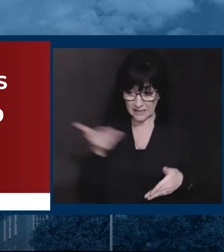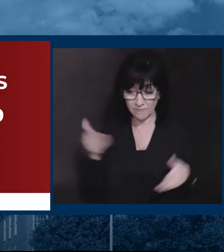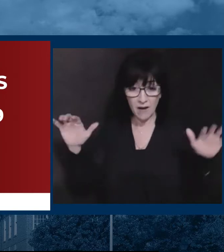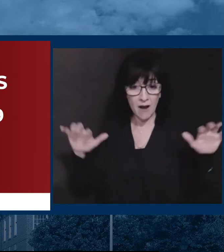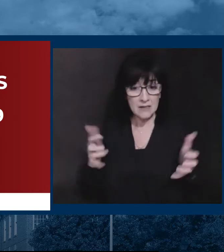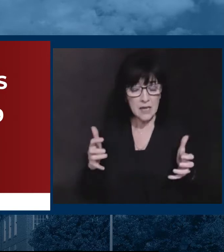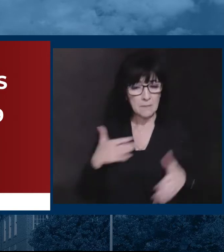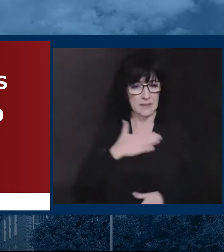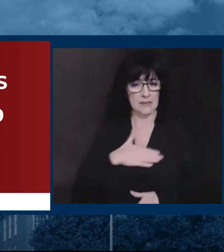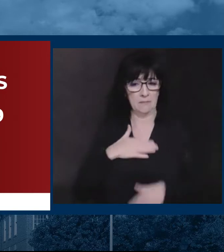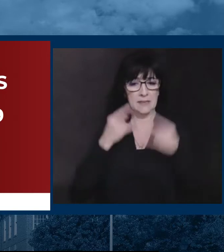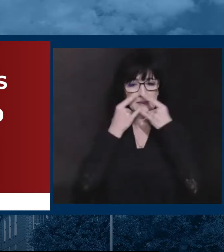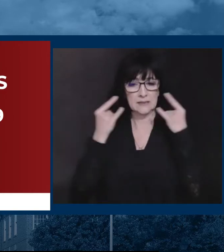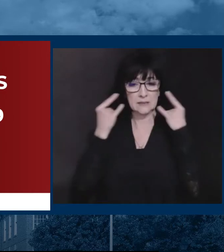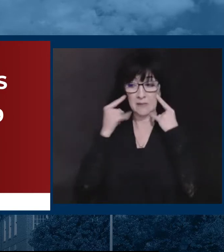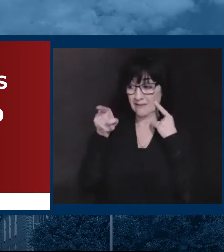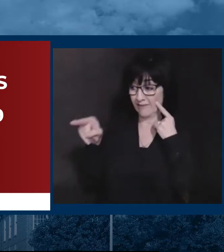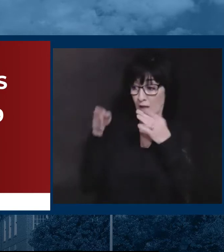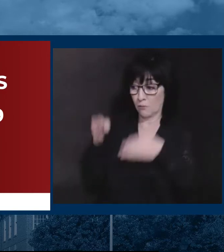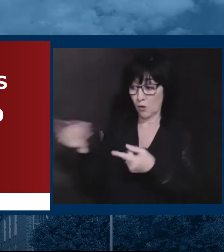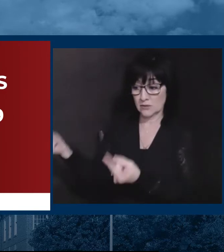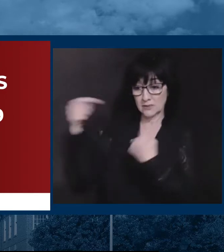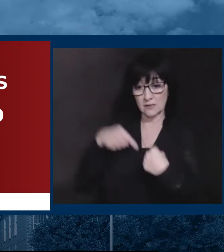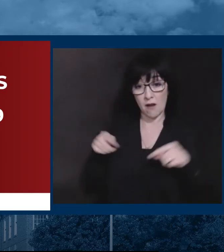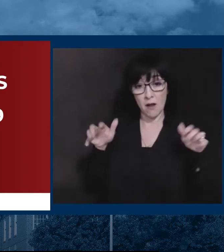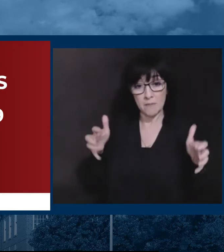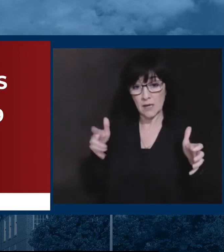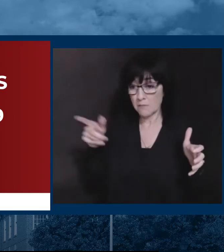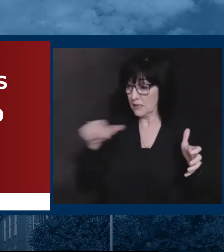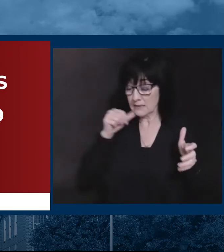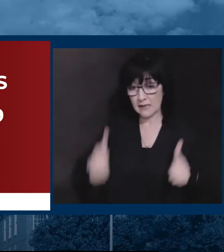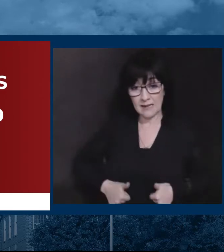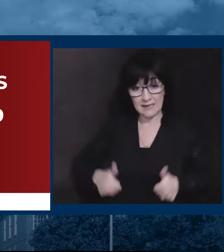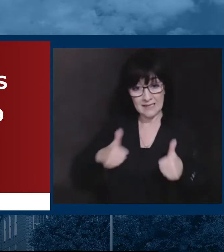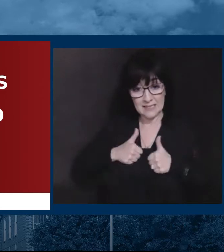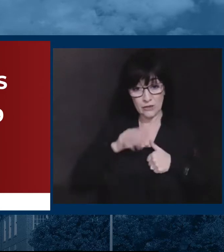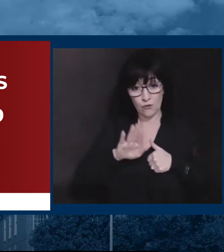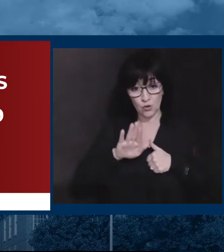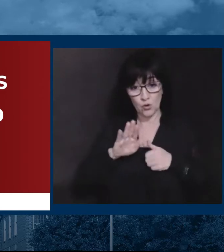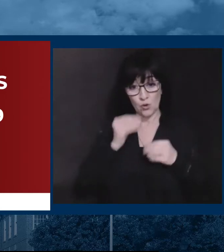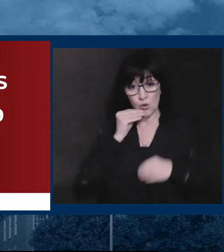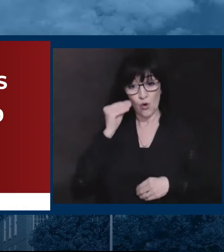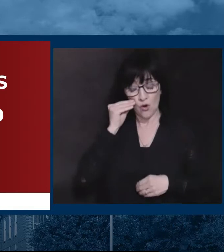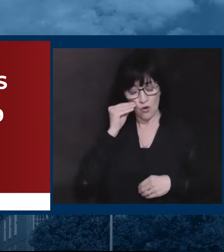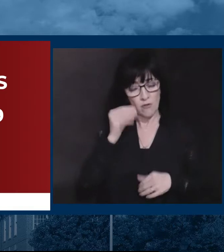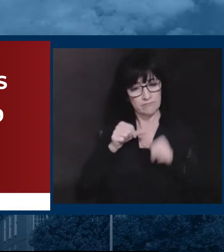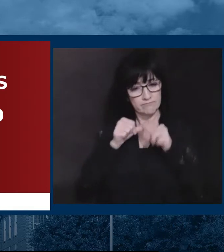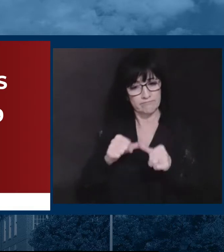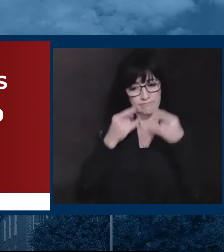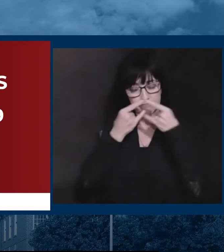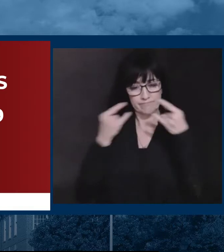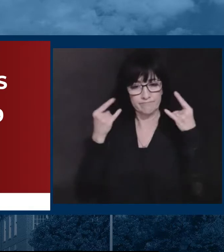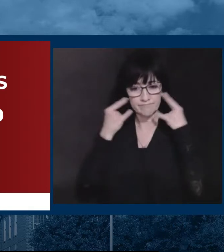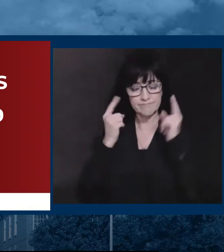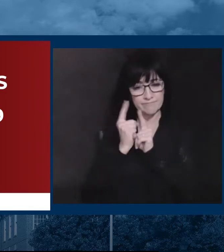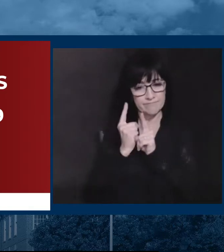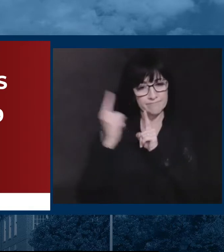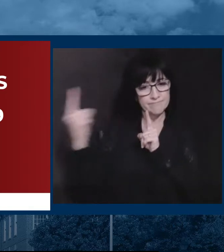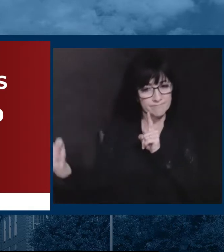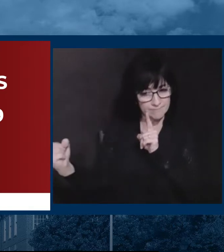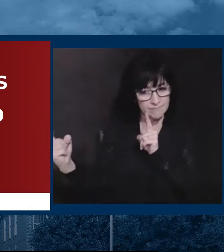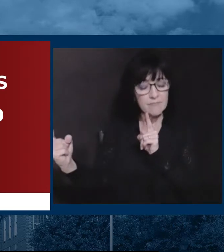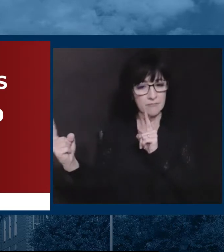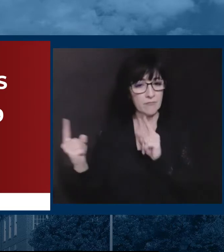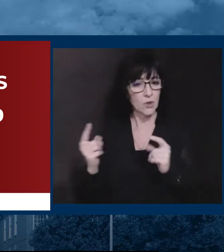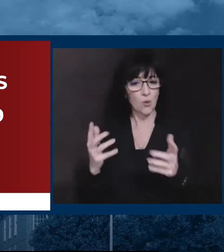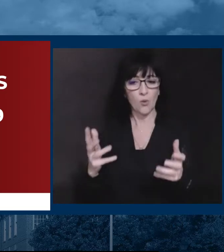masks when that occurs, and certainly in public to wear masks and keep social distancing so that we can meet the